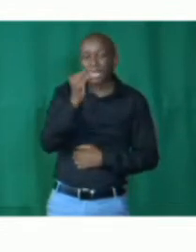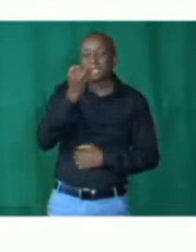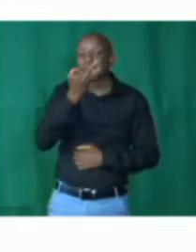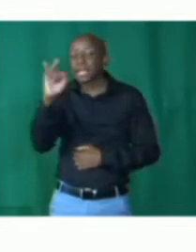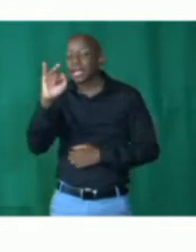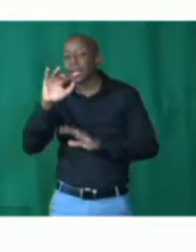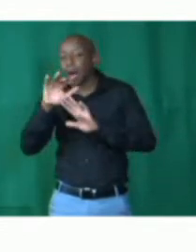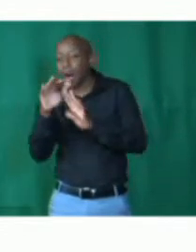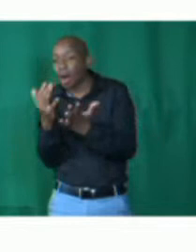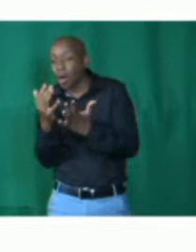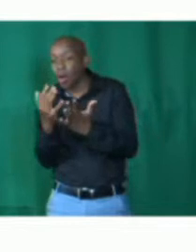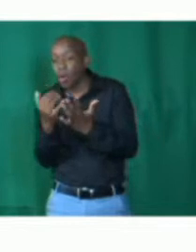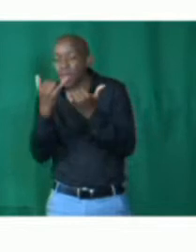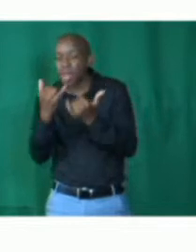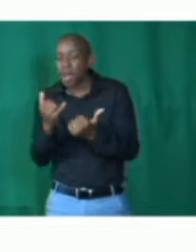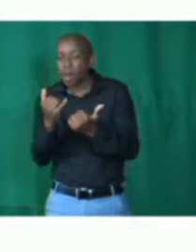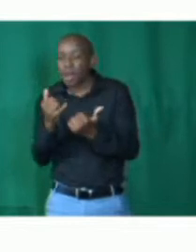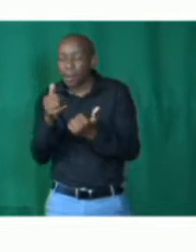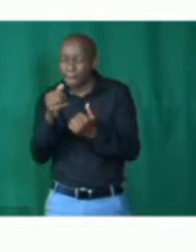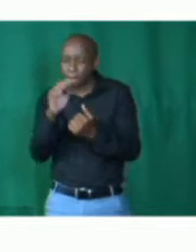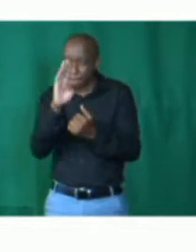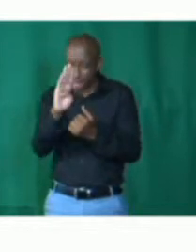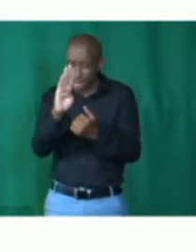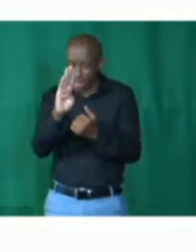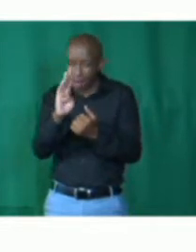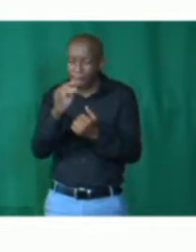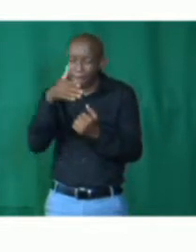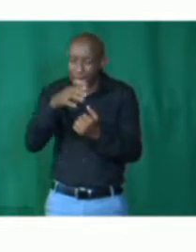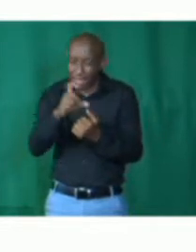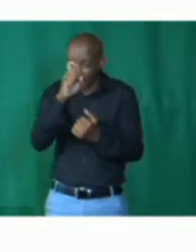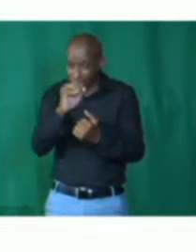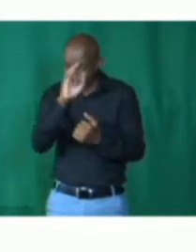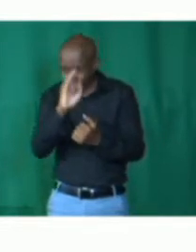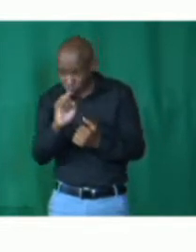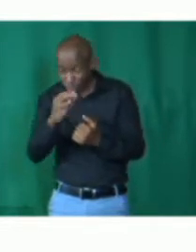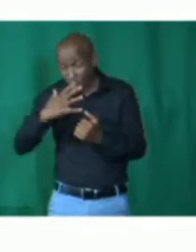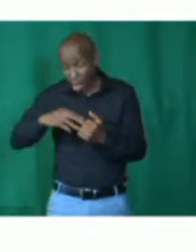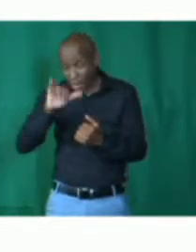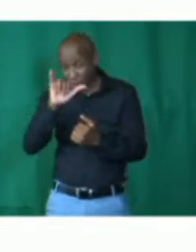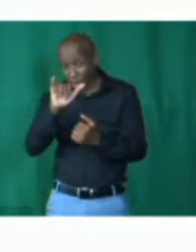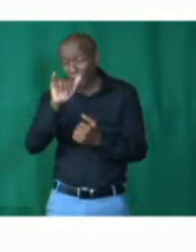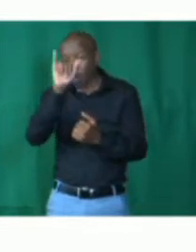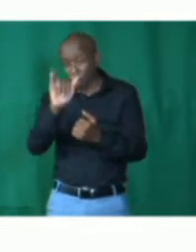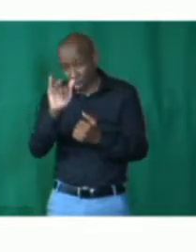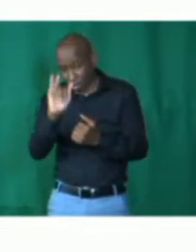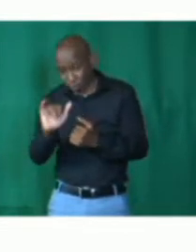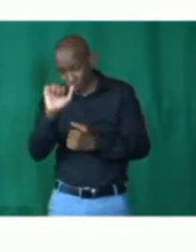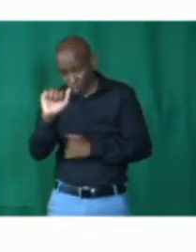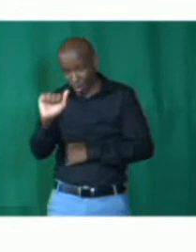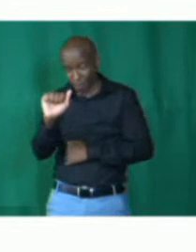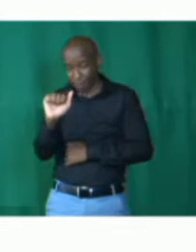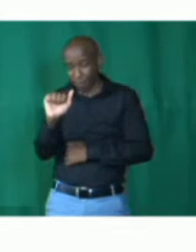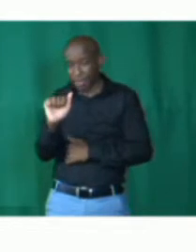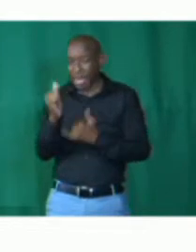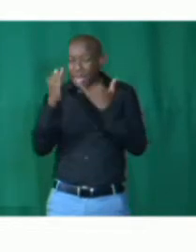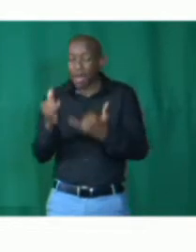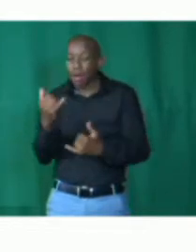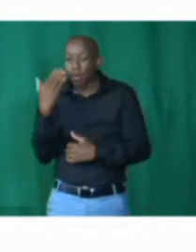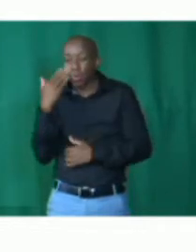coordinate, we let this x coordinate to be x2, the other y coordinate to be y2. Check